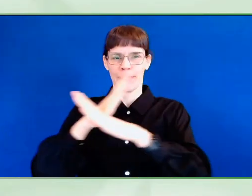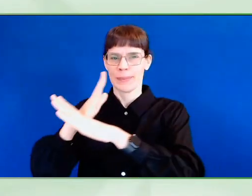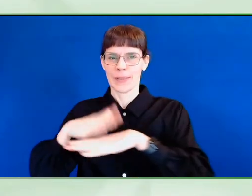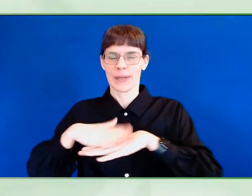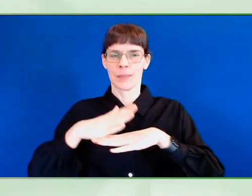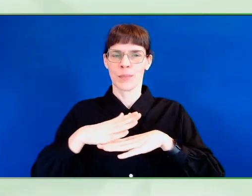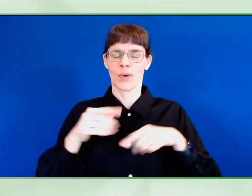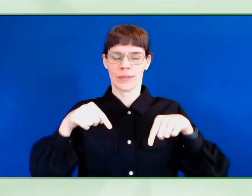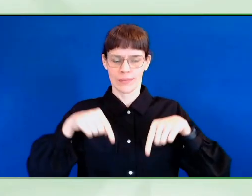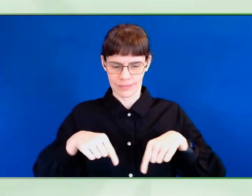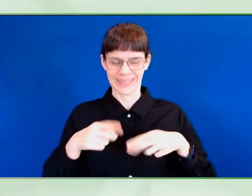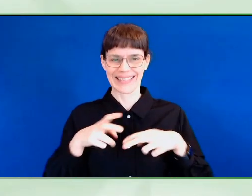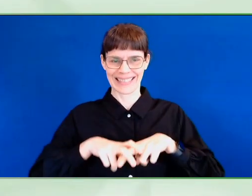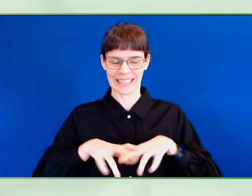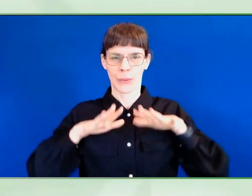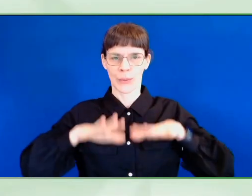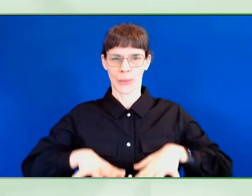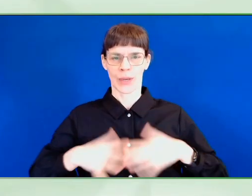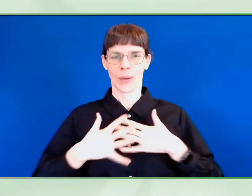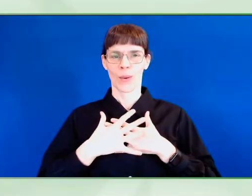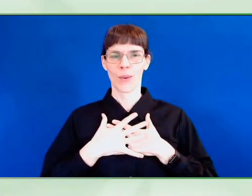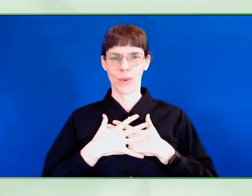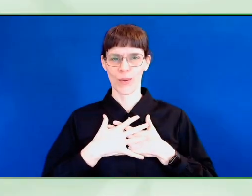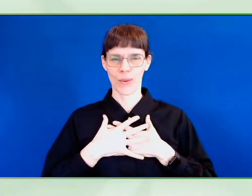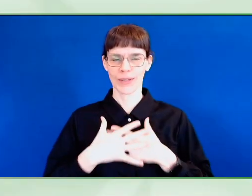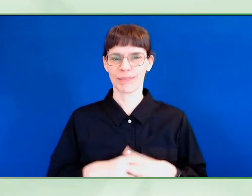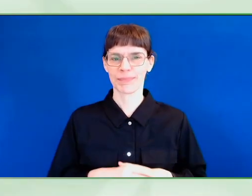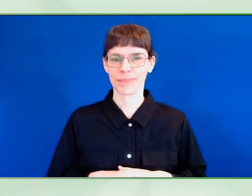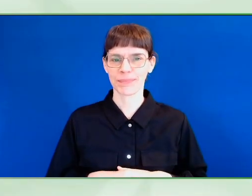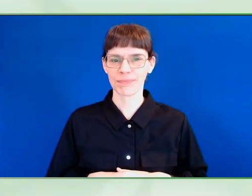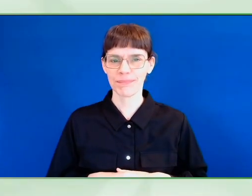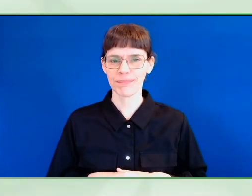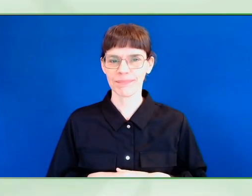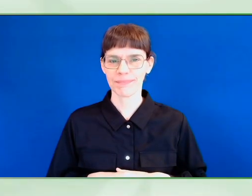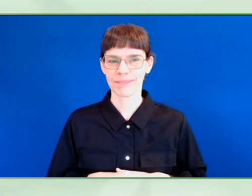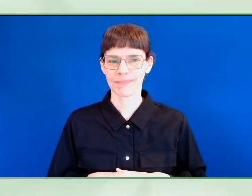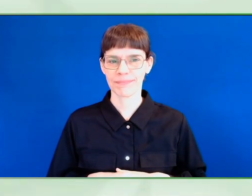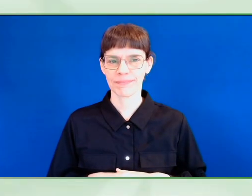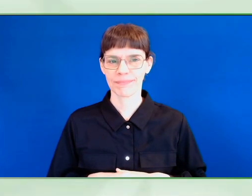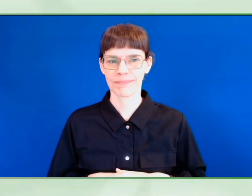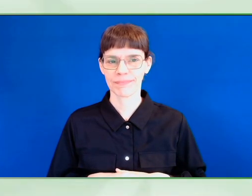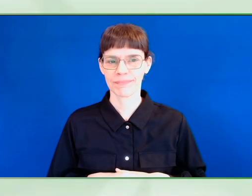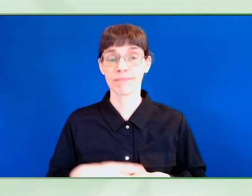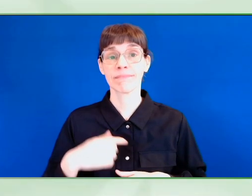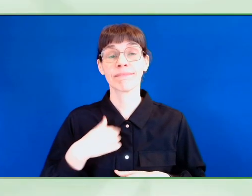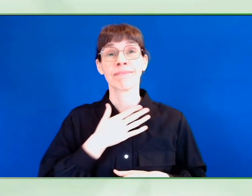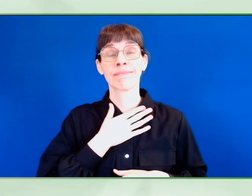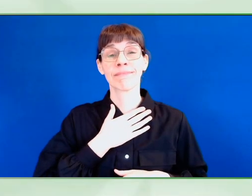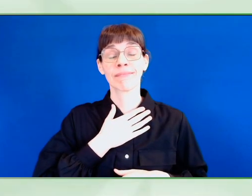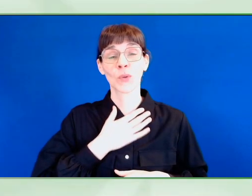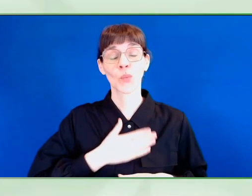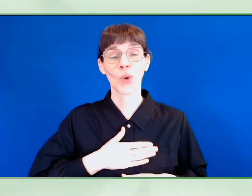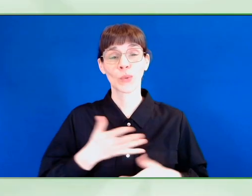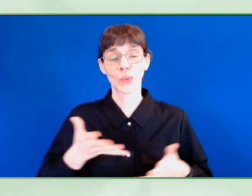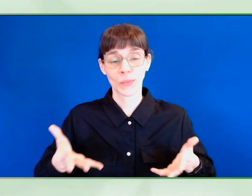seated. And I want to encourage you to take everything you think you know about yoga and meditation